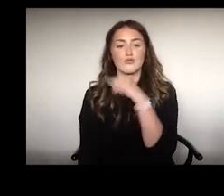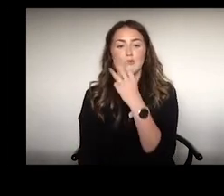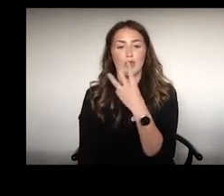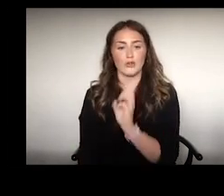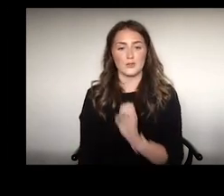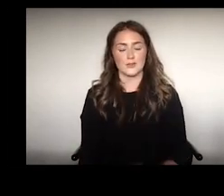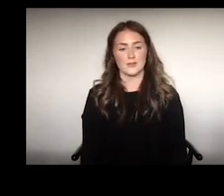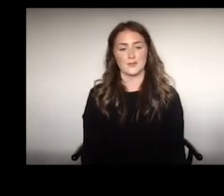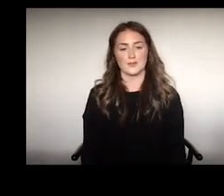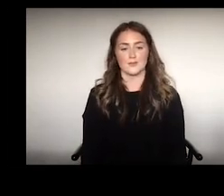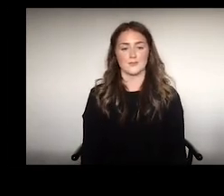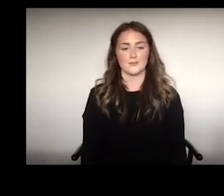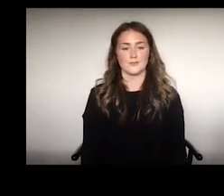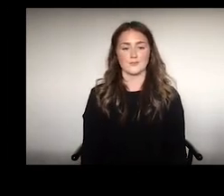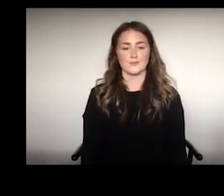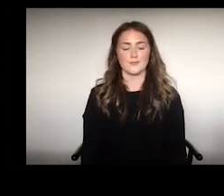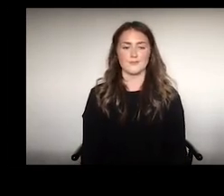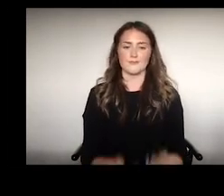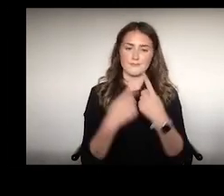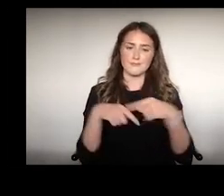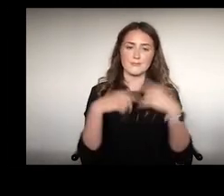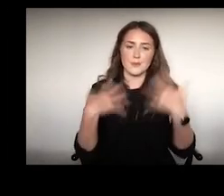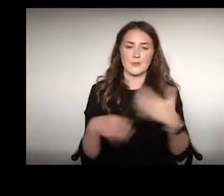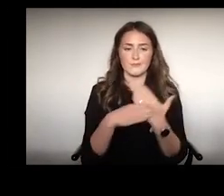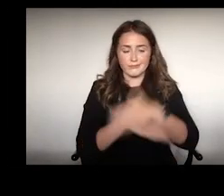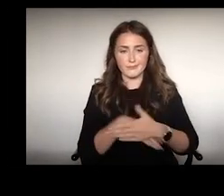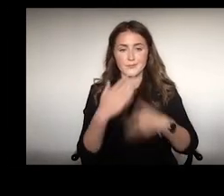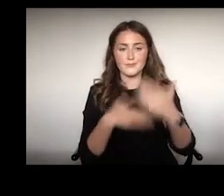from 150.